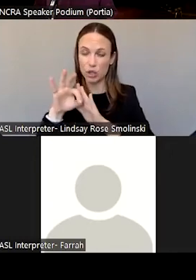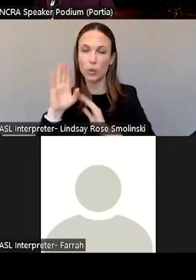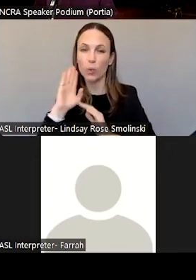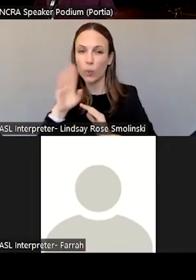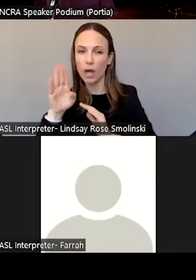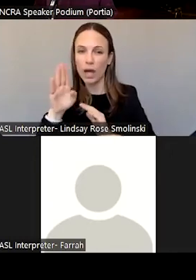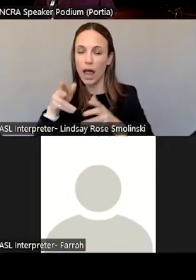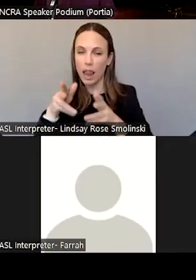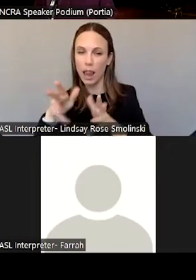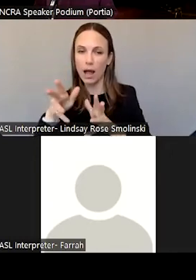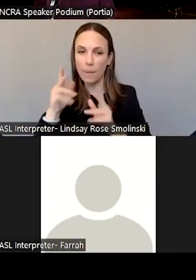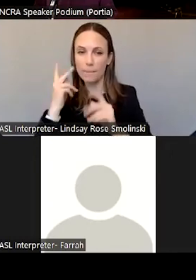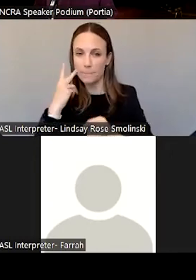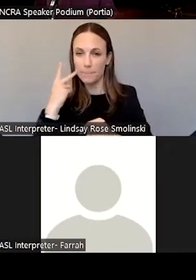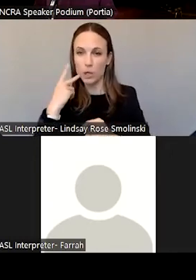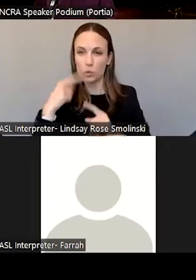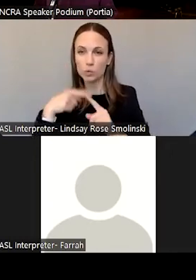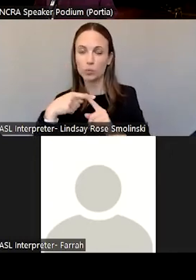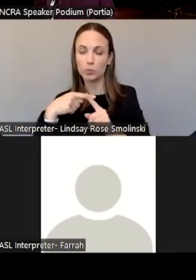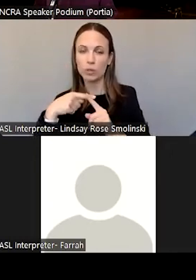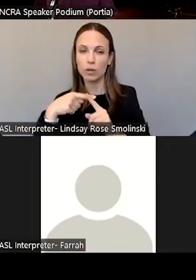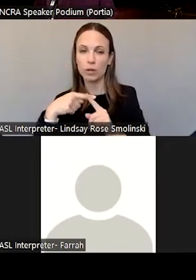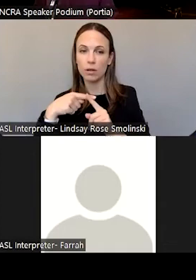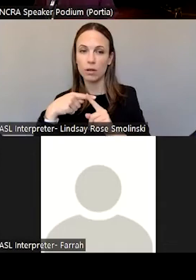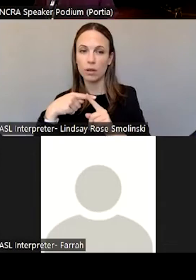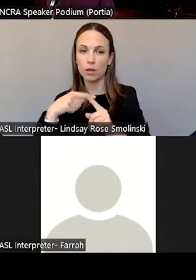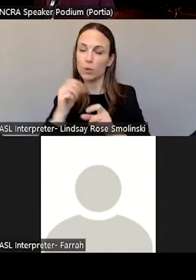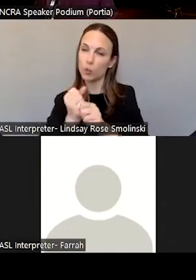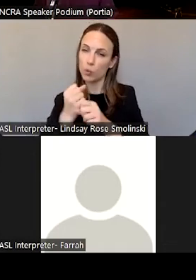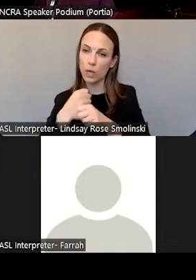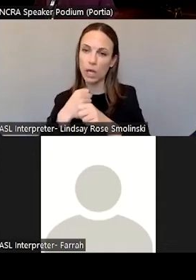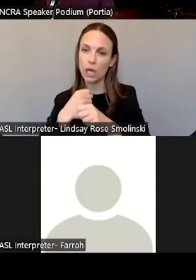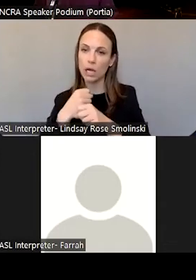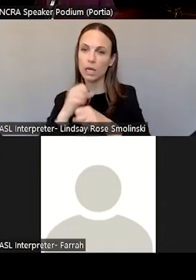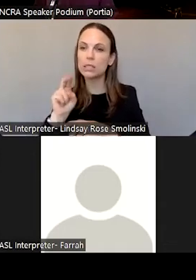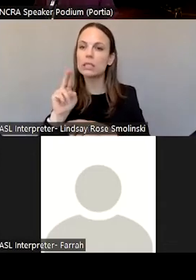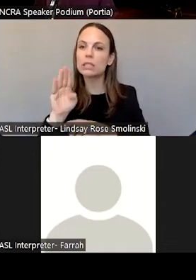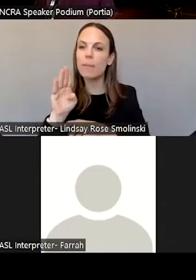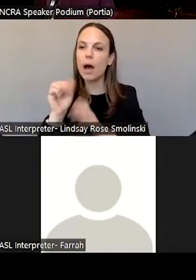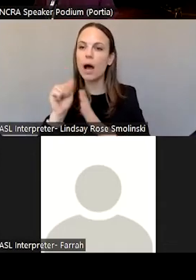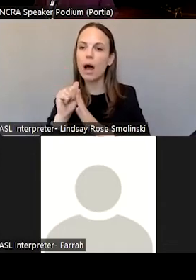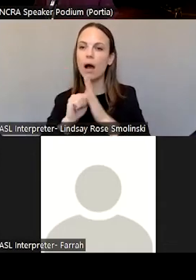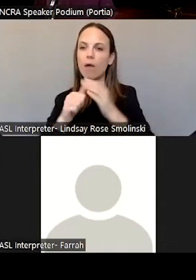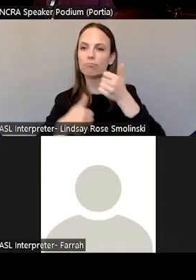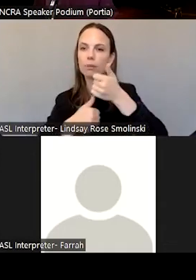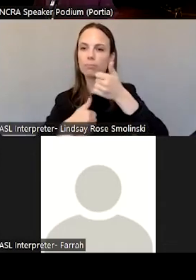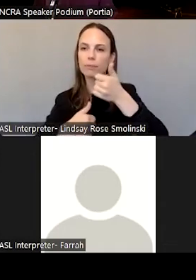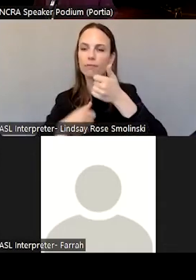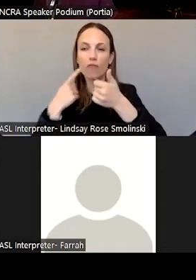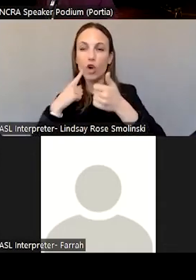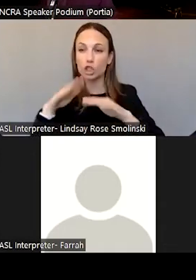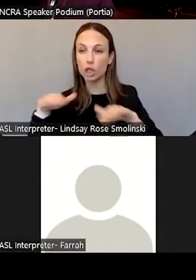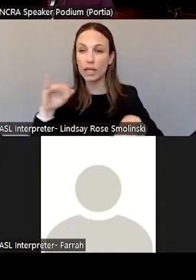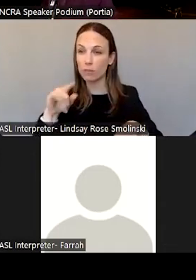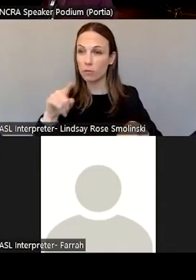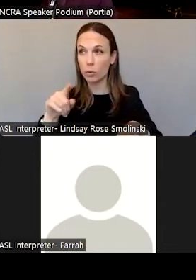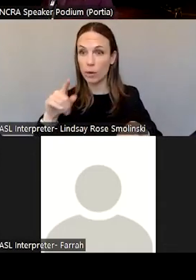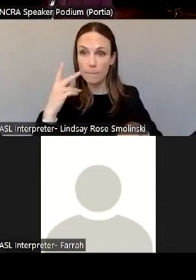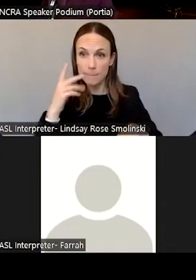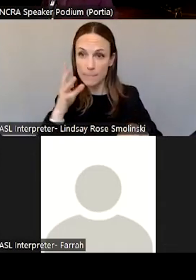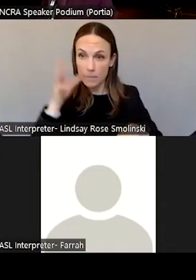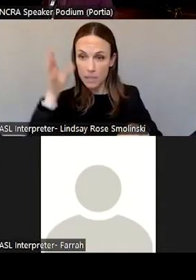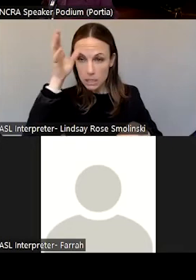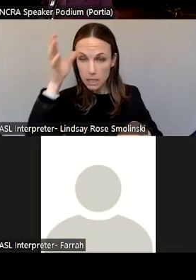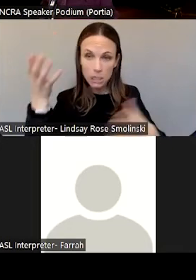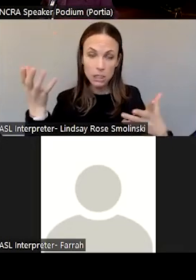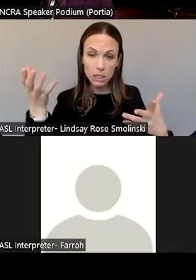will allow a parent to create sub-accounts for their children. So if you're a parent and you